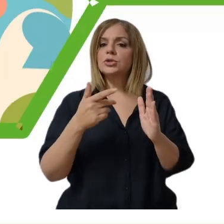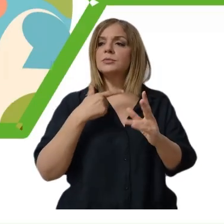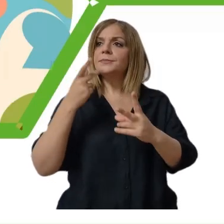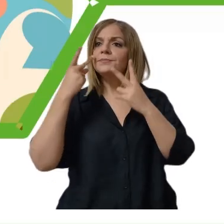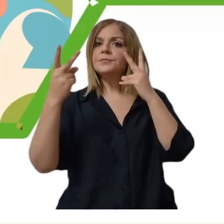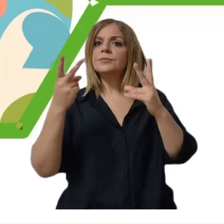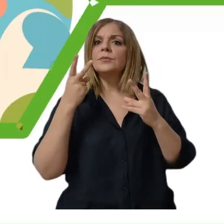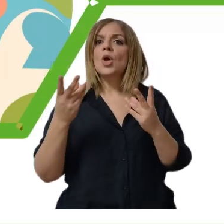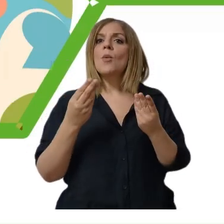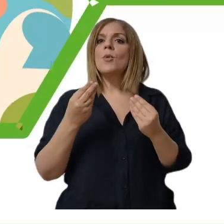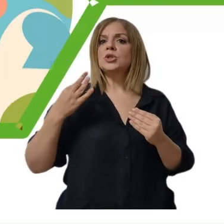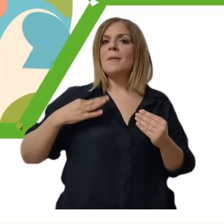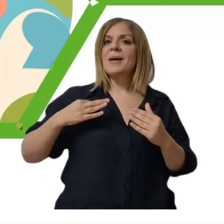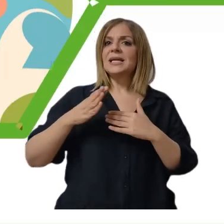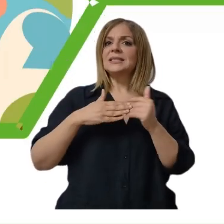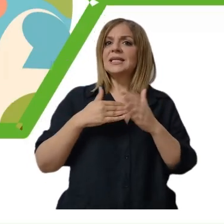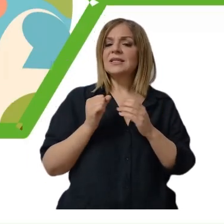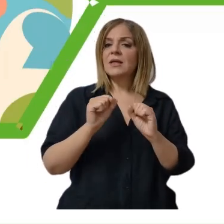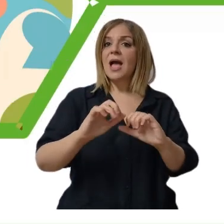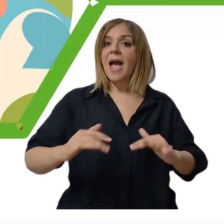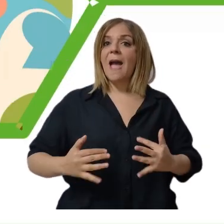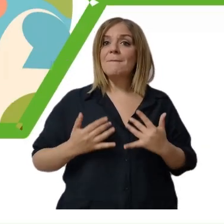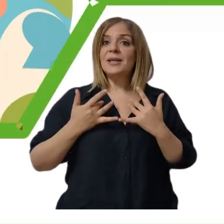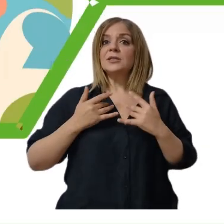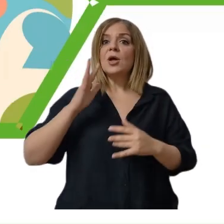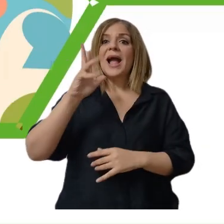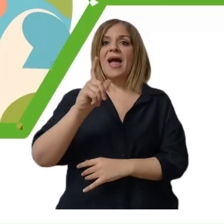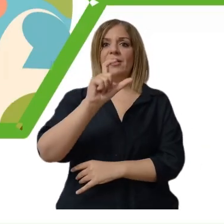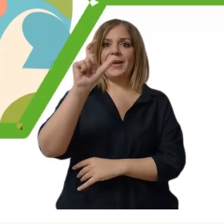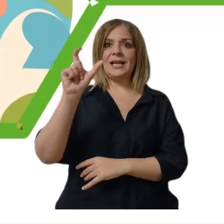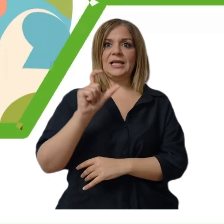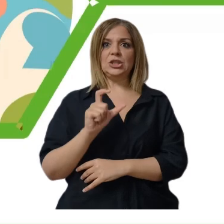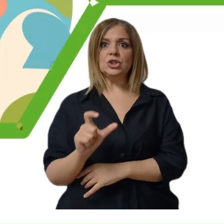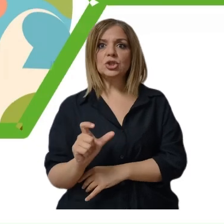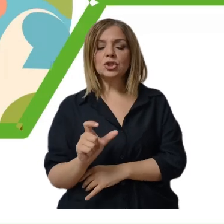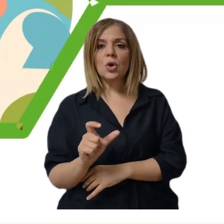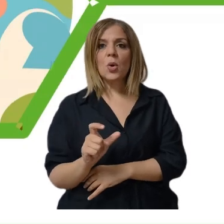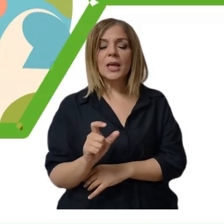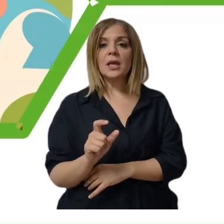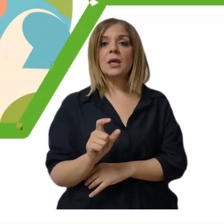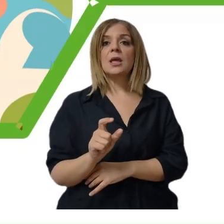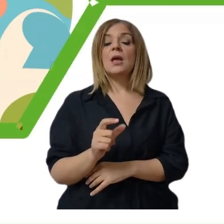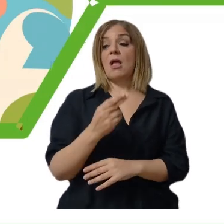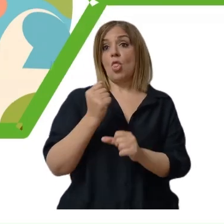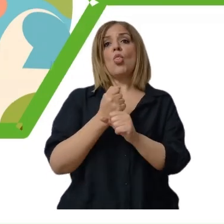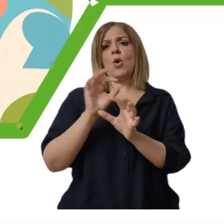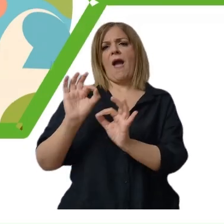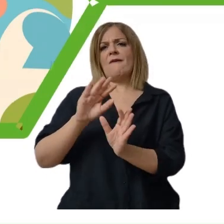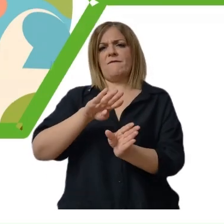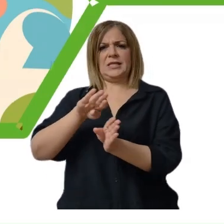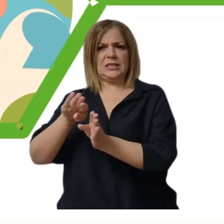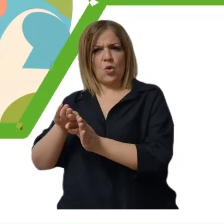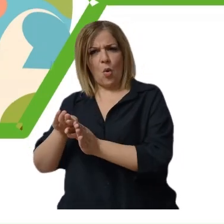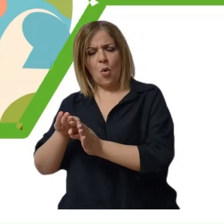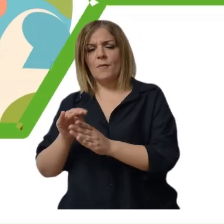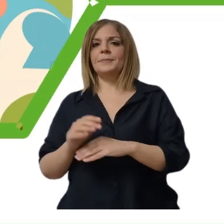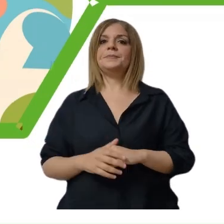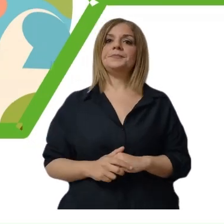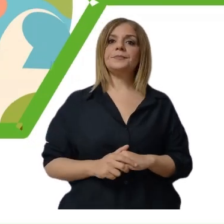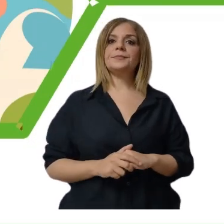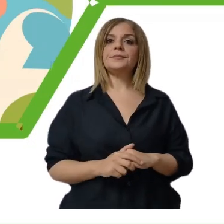we'll see how green skills can affect our daily lives except of our